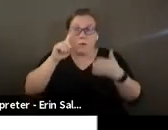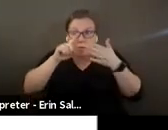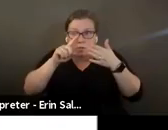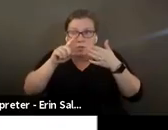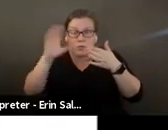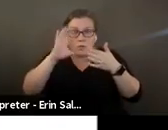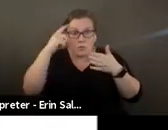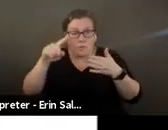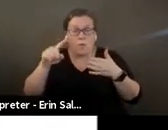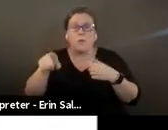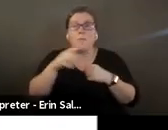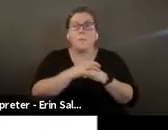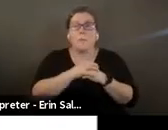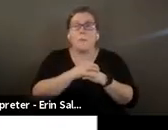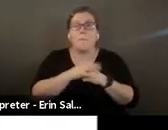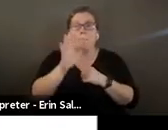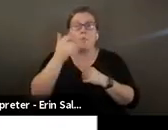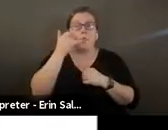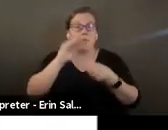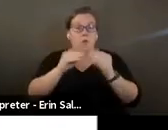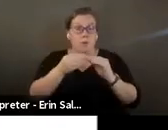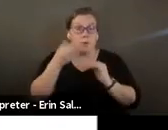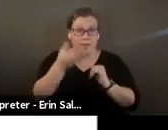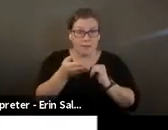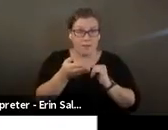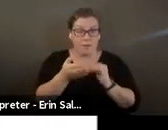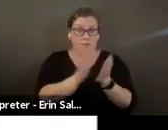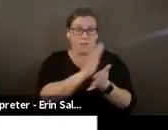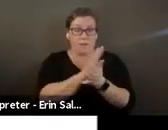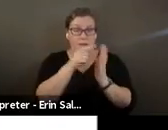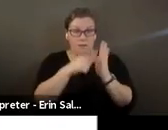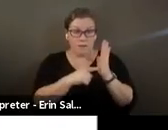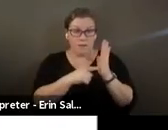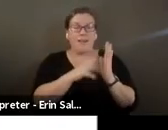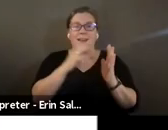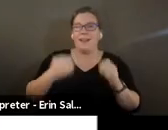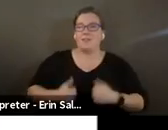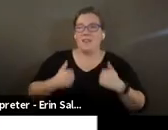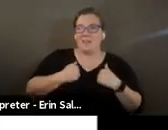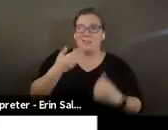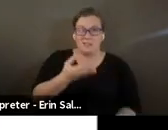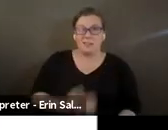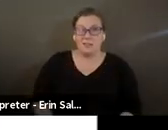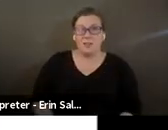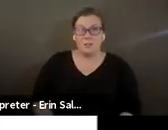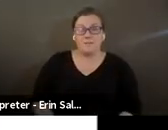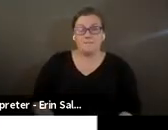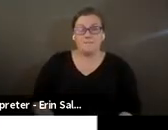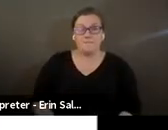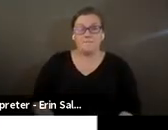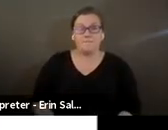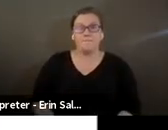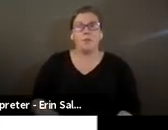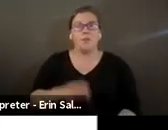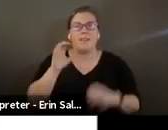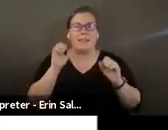bill is that your phone number is there and your address is there. So this can get a